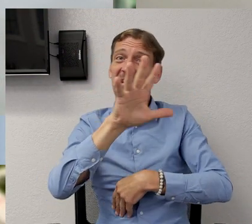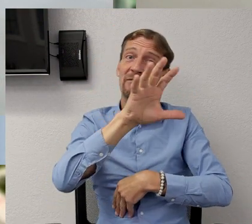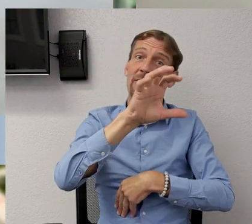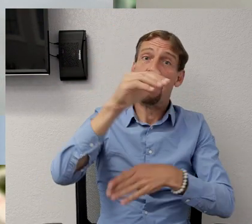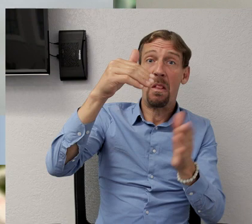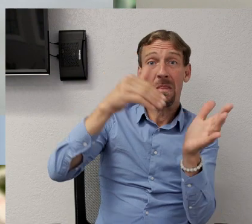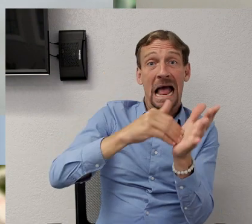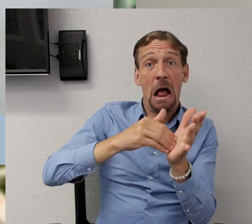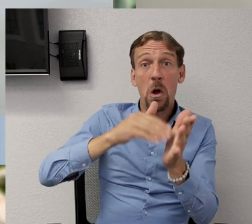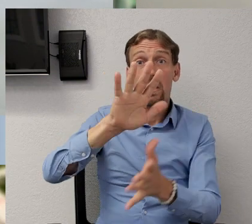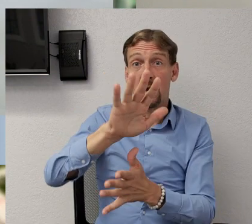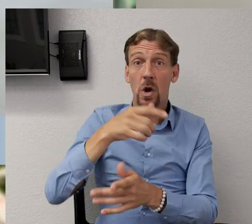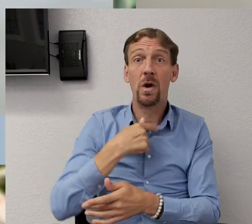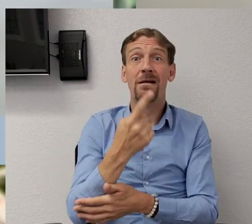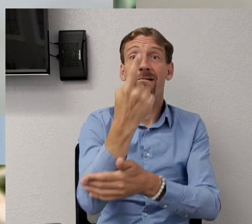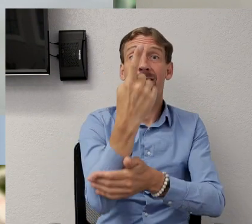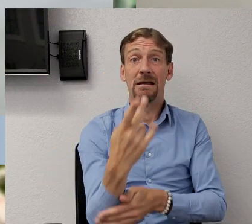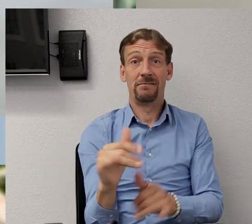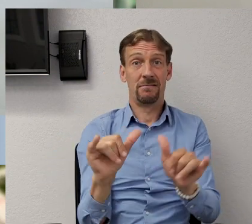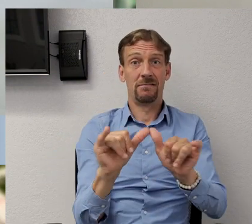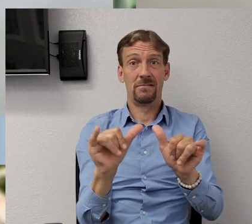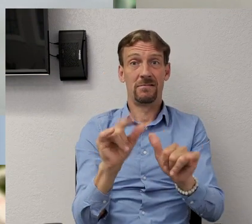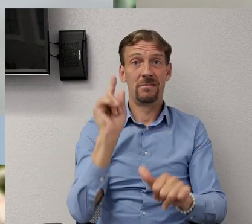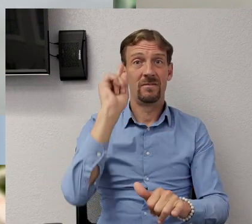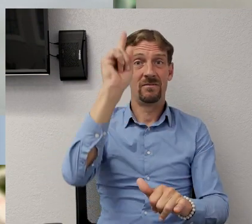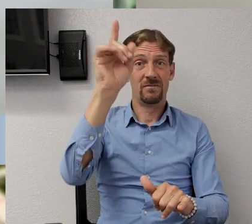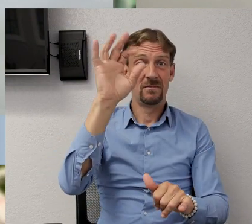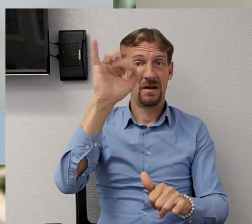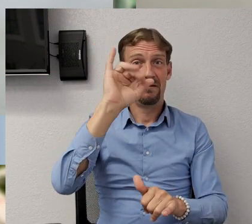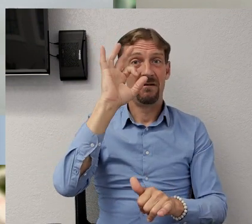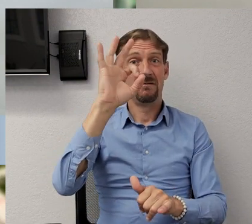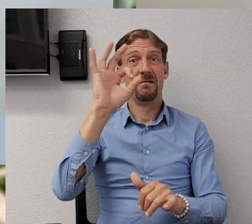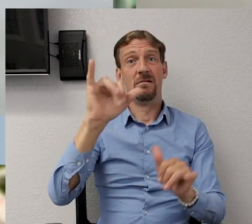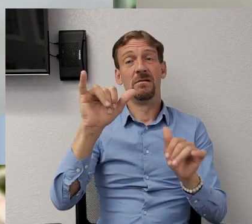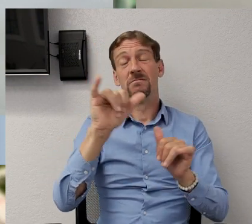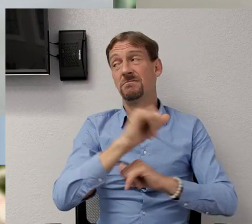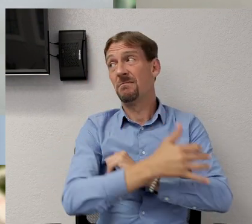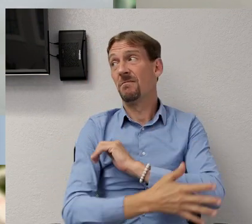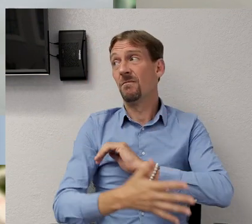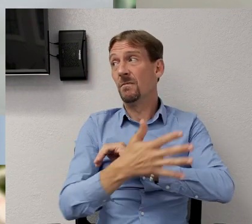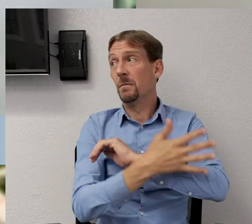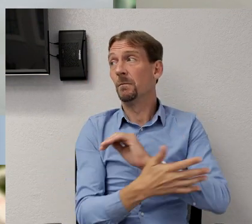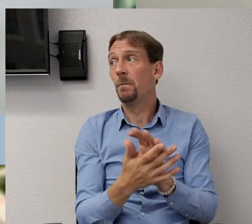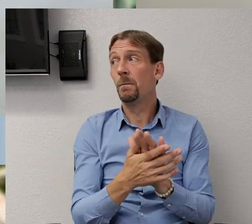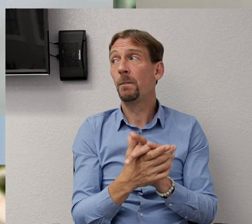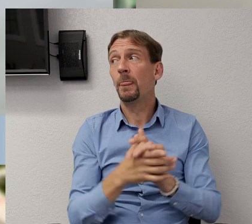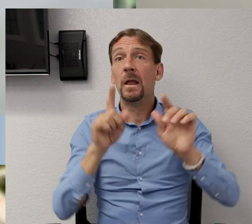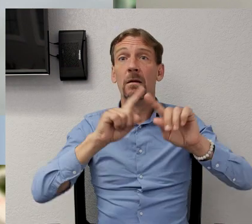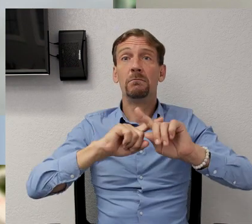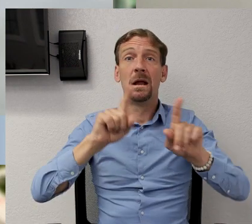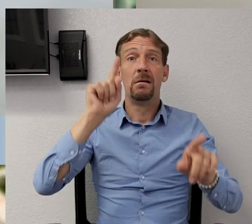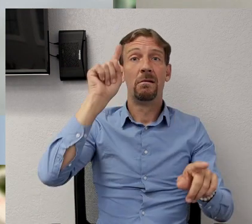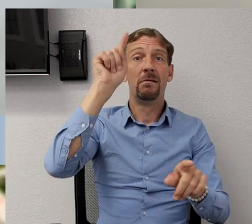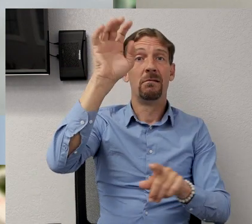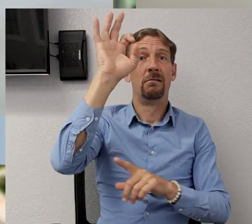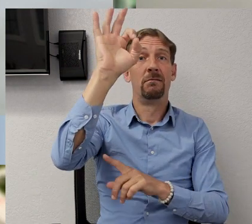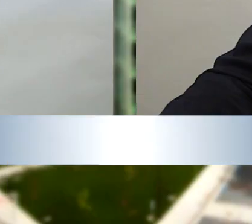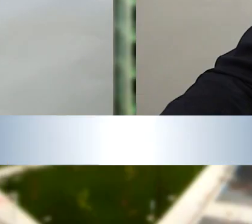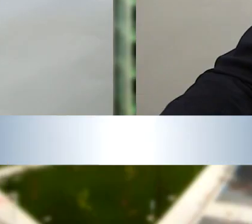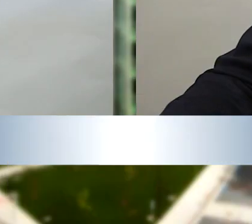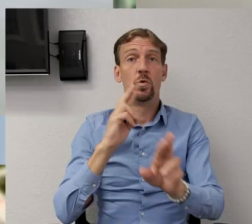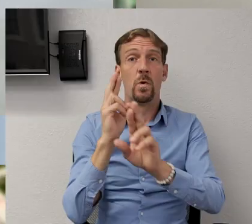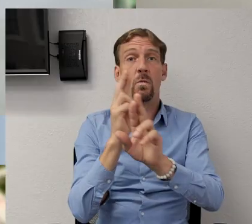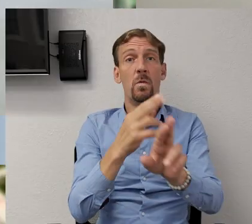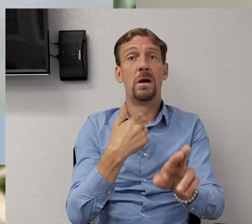500,000, we're half the size of Fresno County. But they've reported that they've only